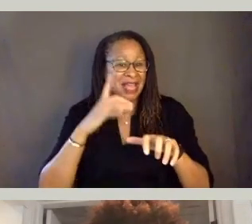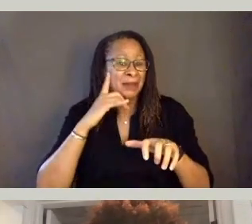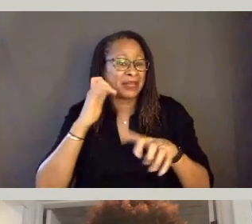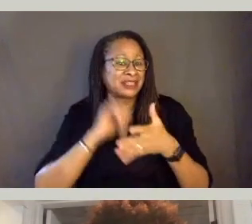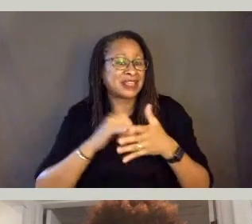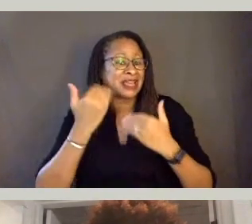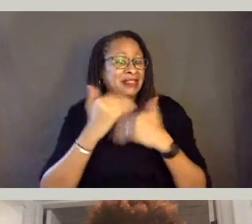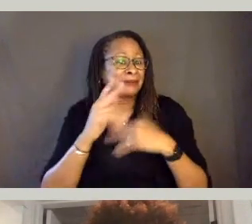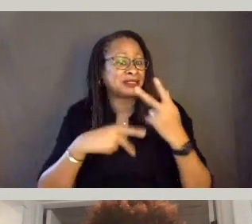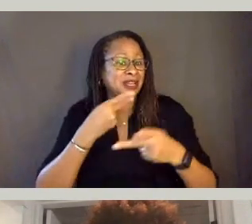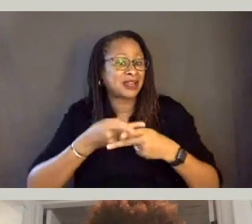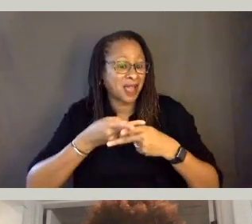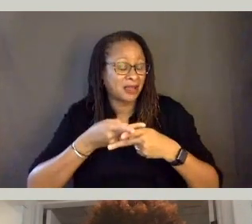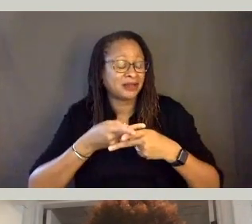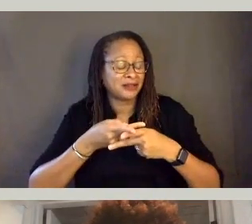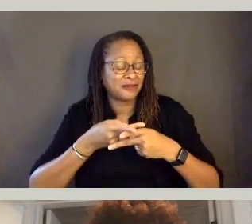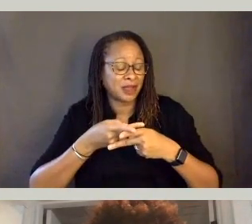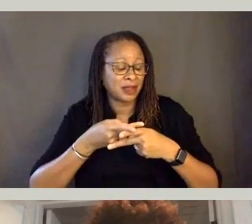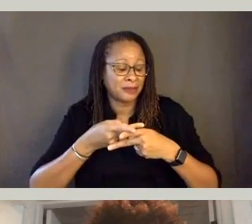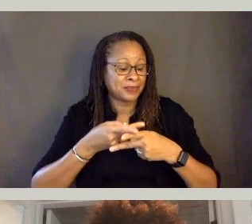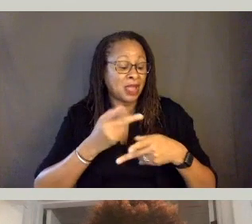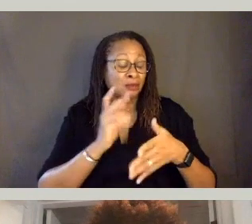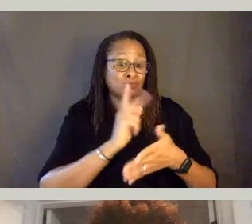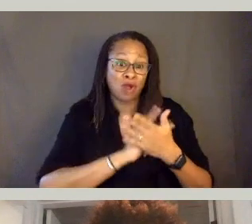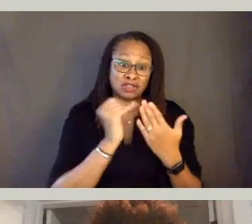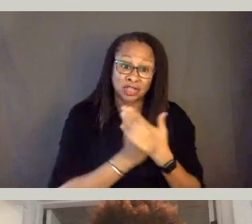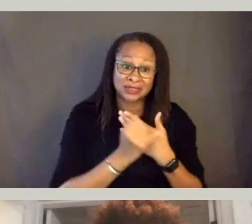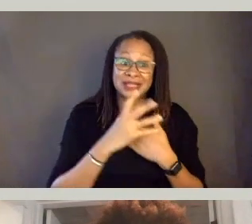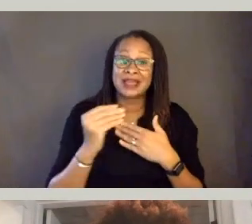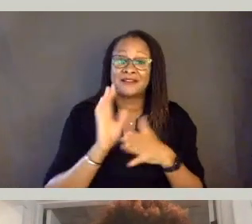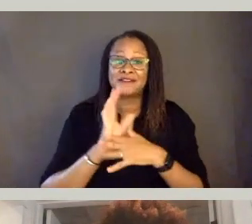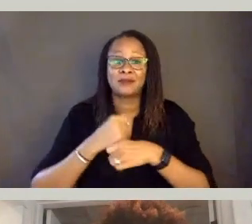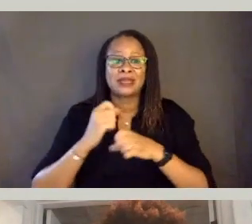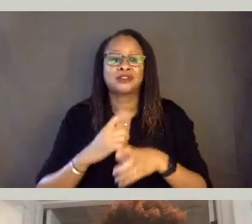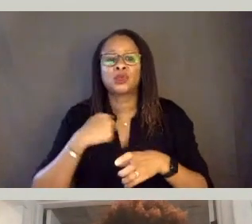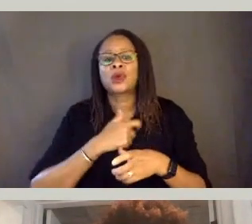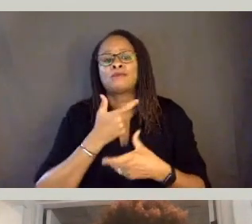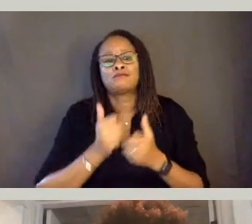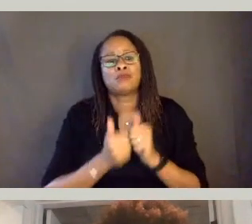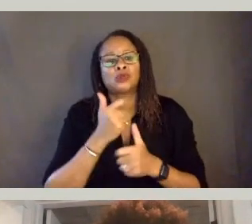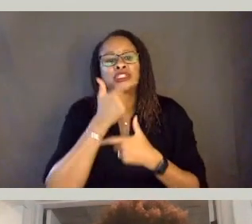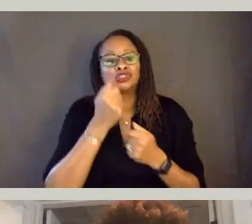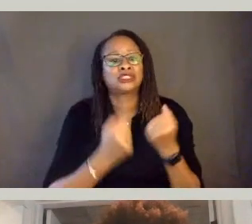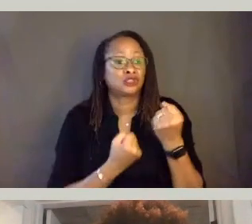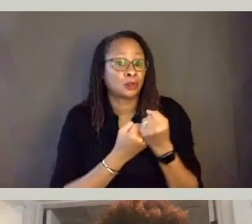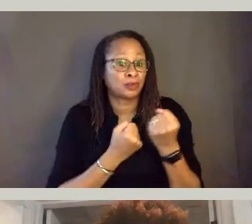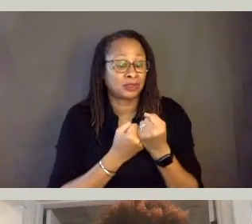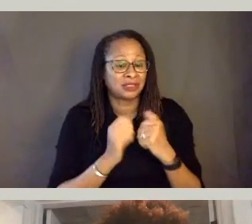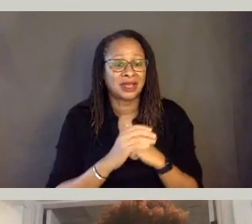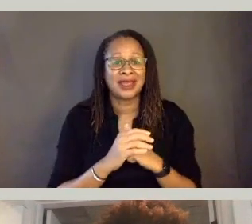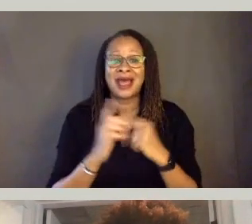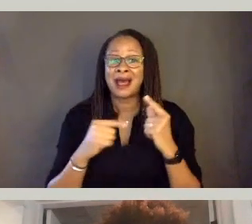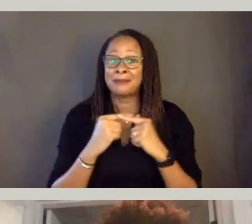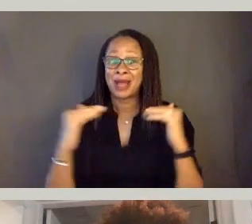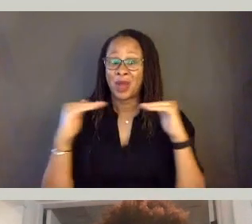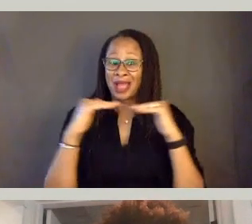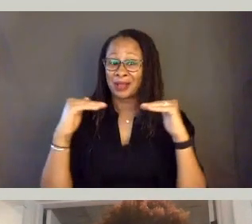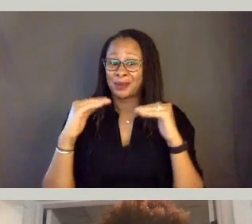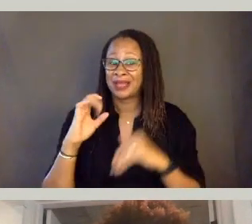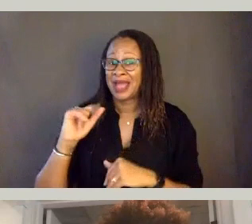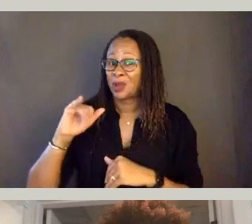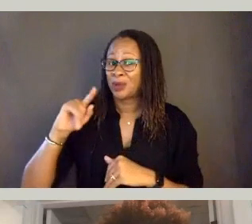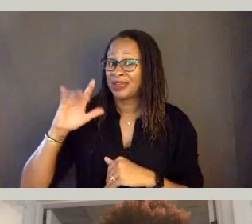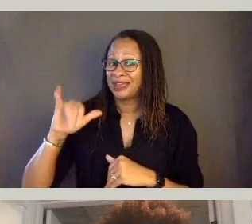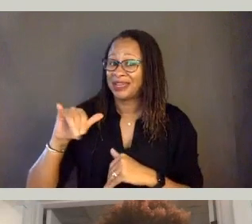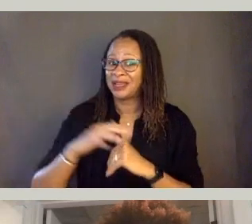types of projects and filmmakers that that we are most interested in supporting. Regarding equity, you know, I think that we just want to make sure that